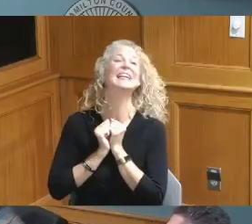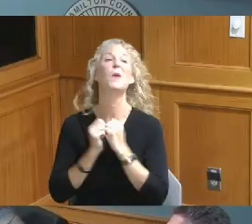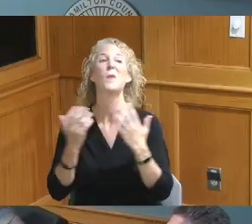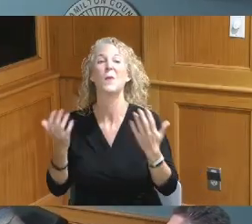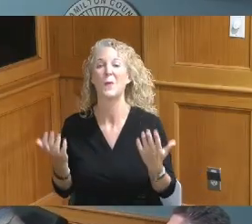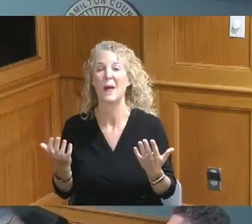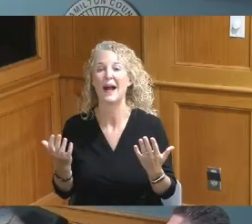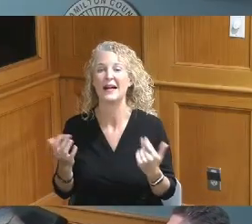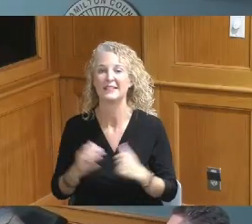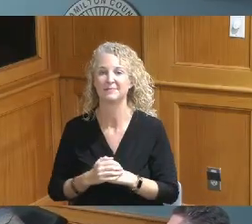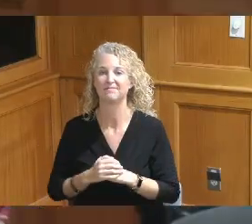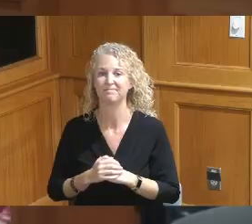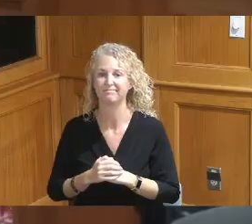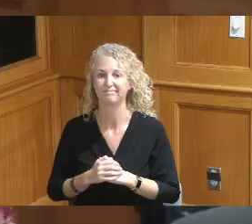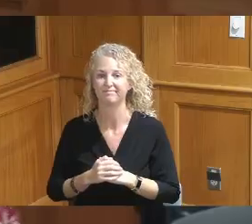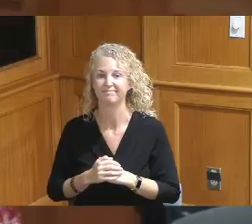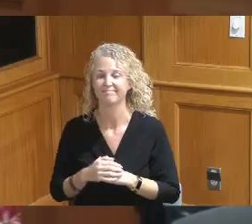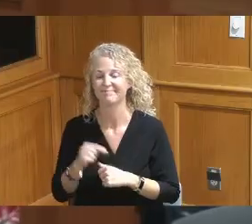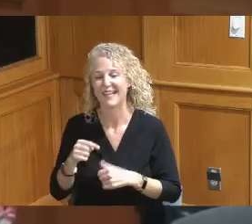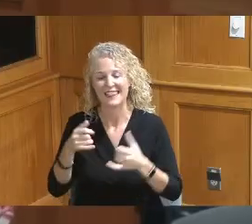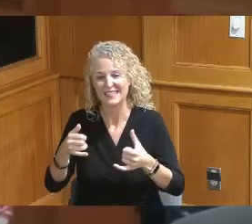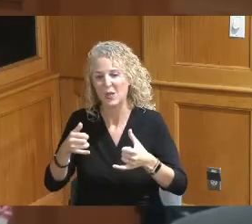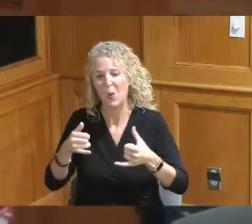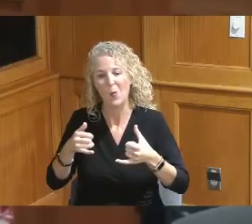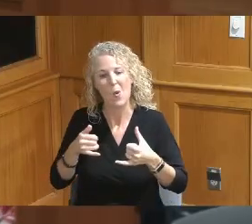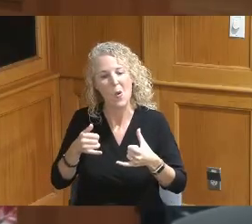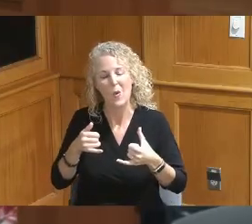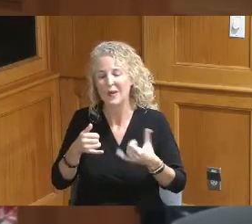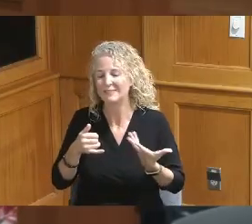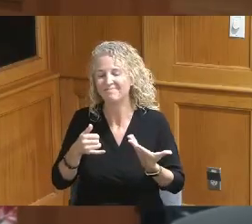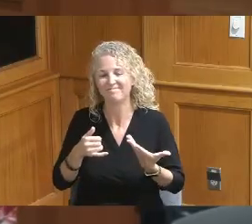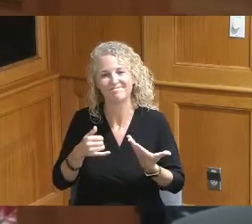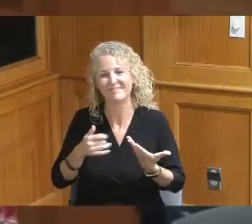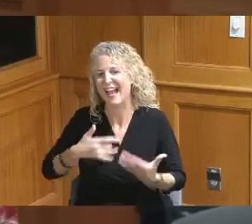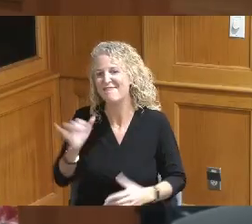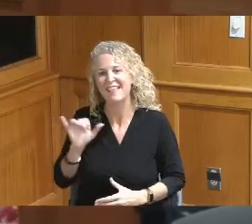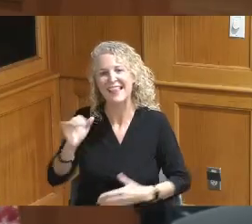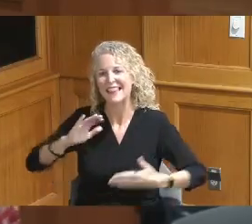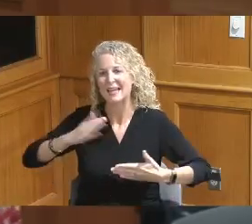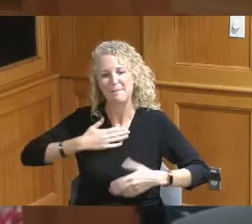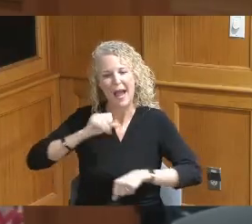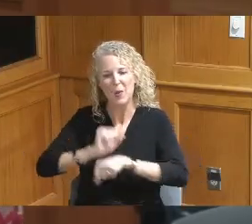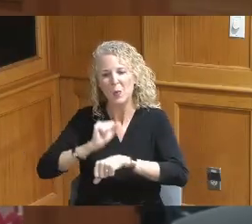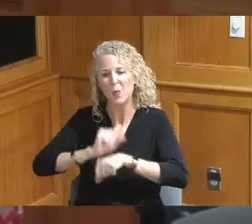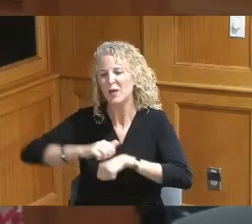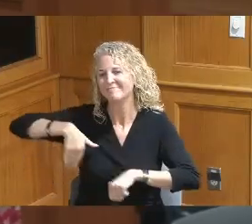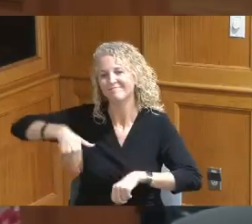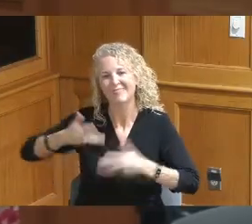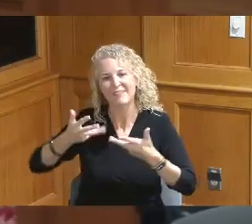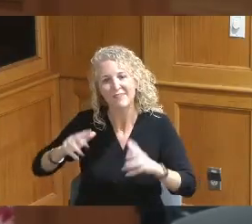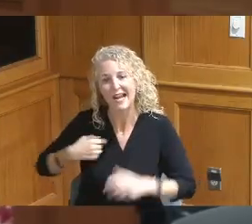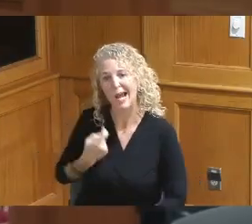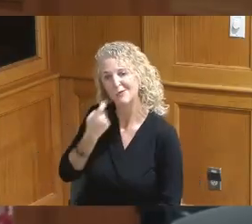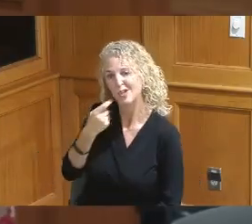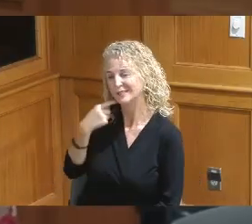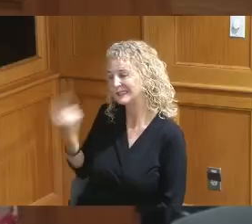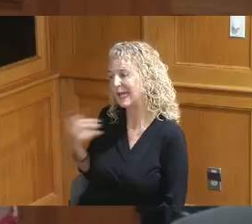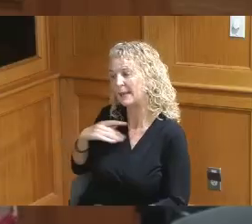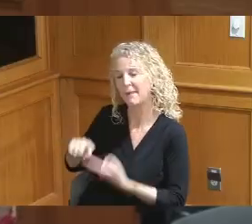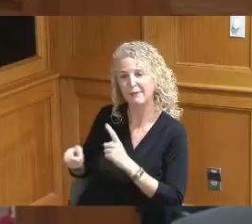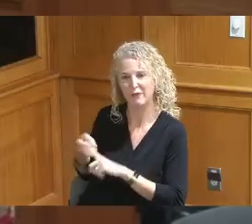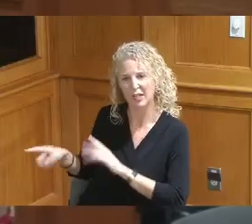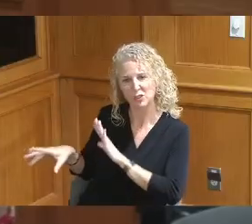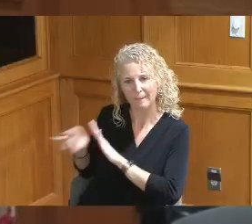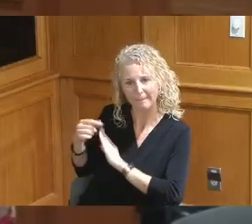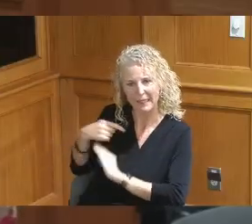Although I feel this award is premature because there's so much more work to do in the community. I was just telling Maggie, the one who nominated me,